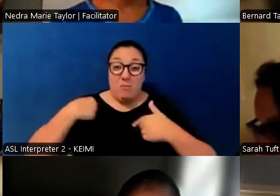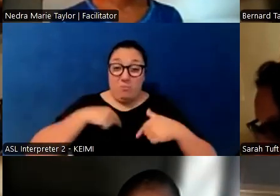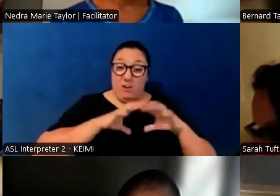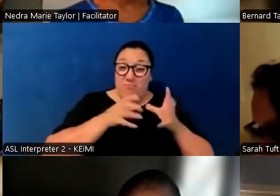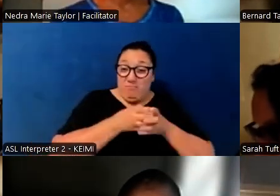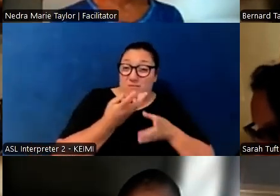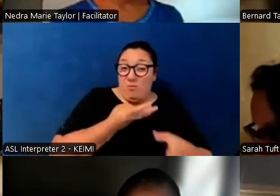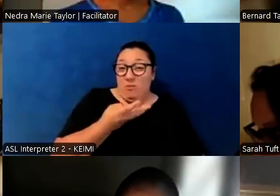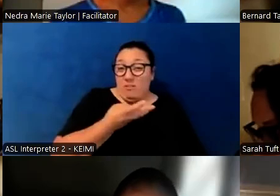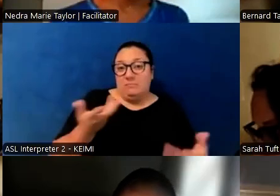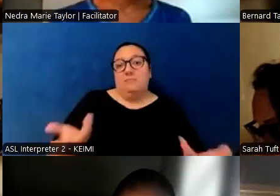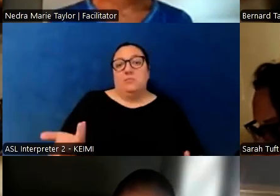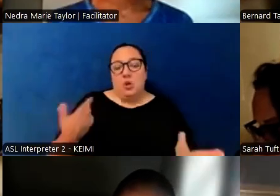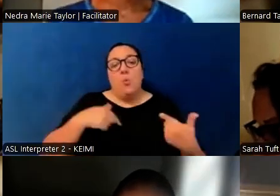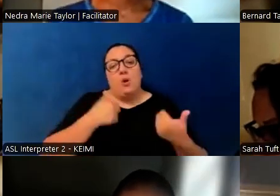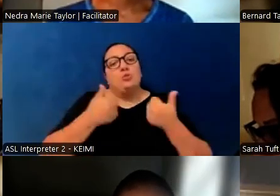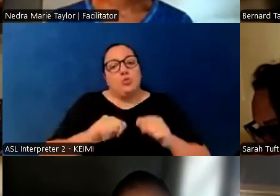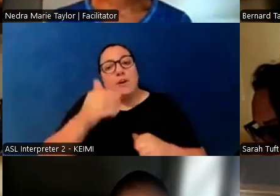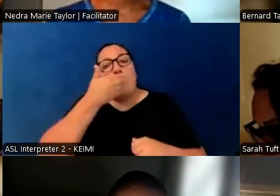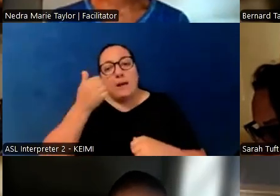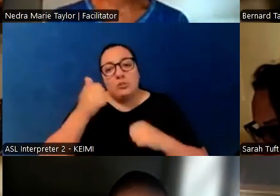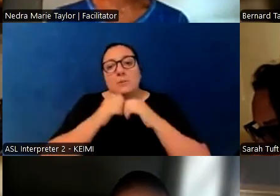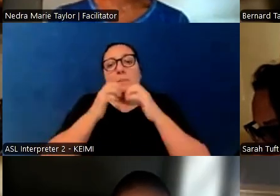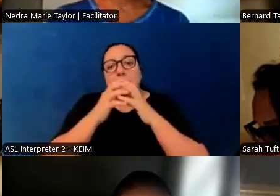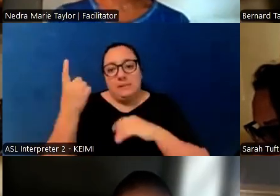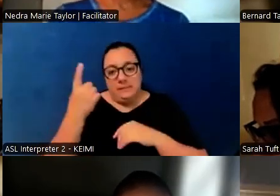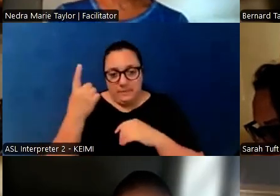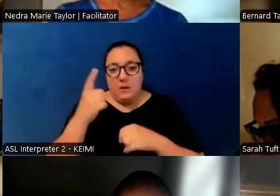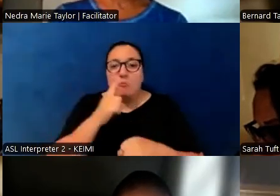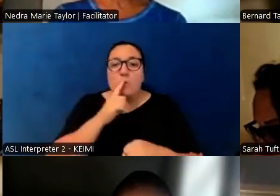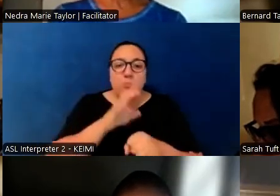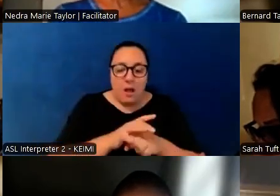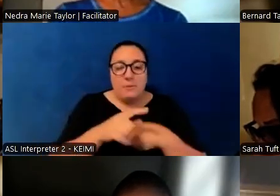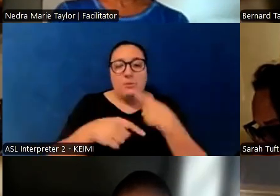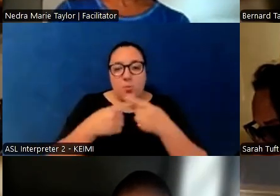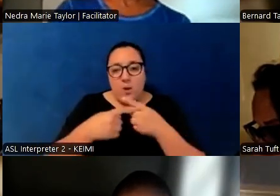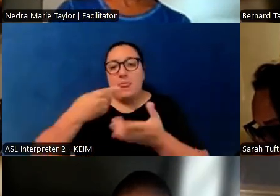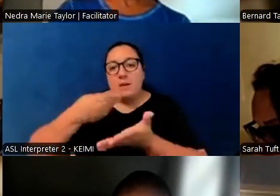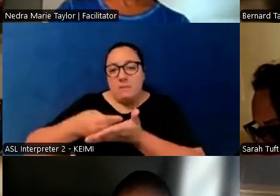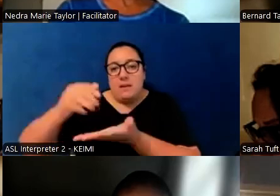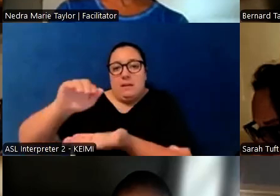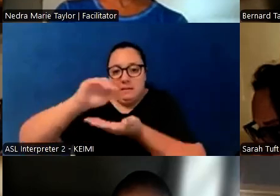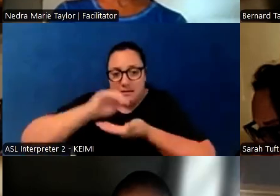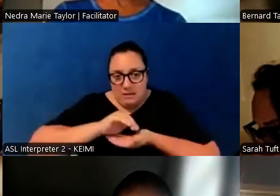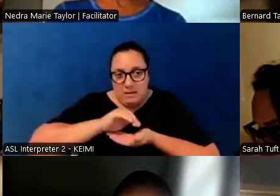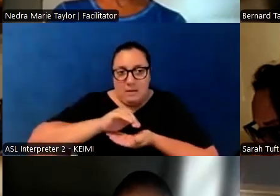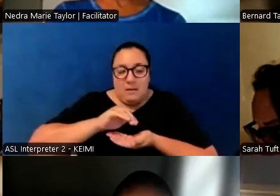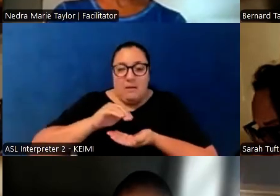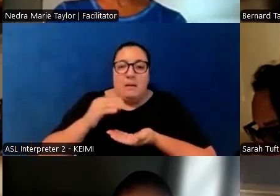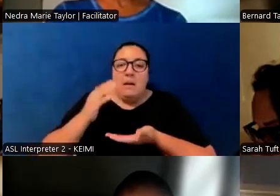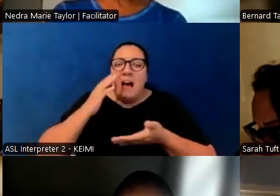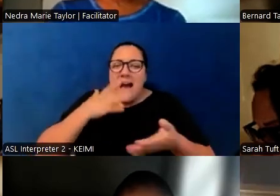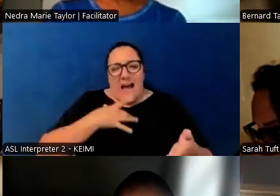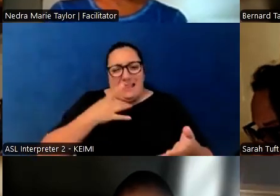So we are going to do our best to build something, and we promise when the money comes, I love the staggering, right? Like as the